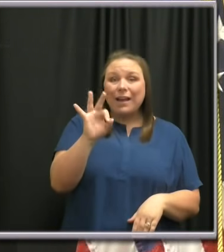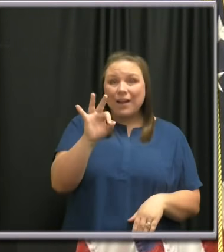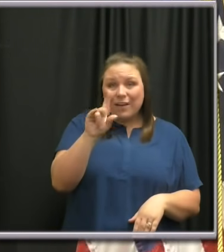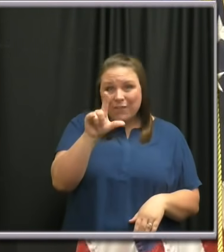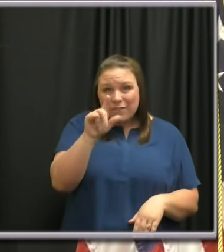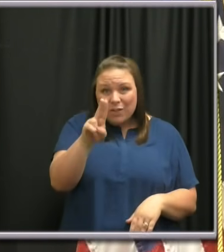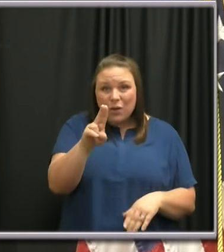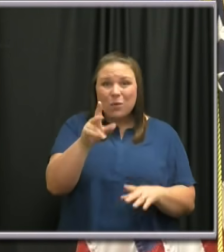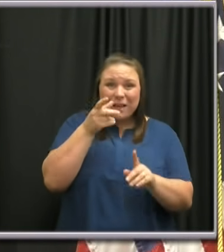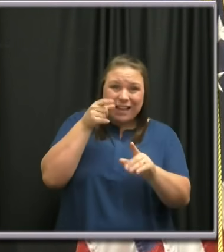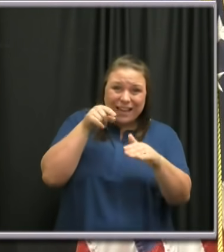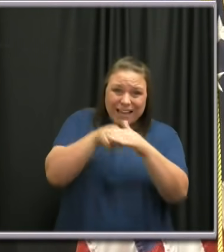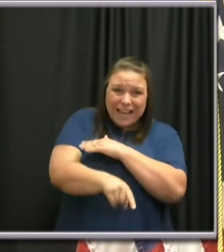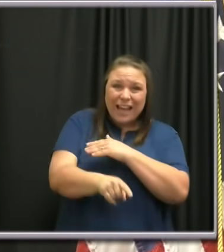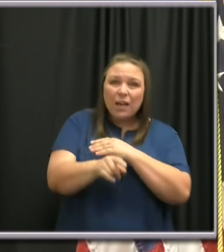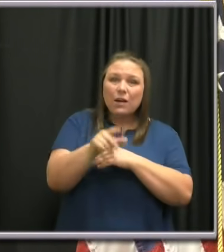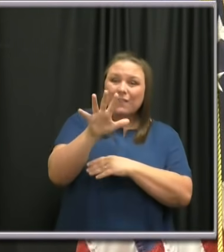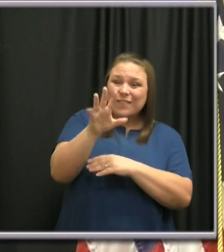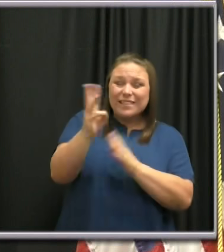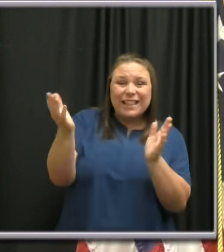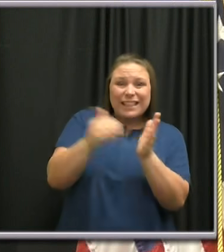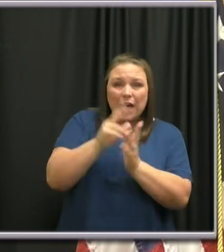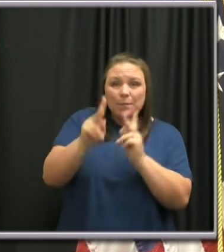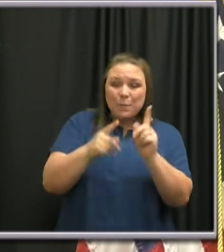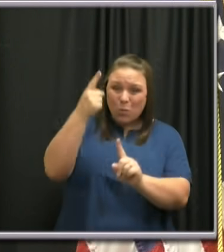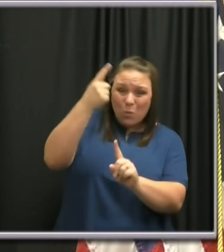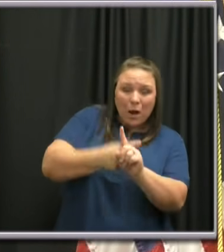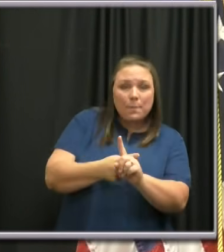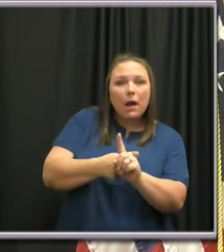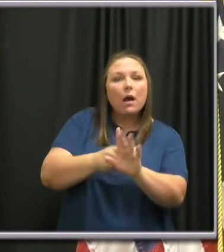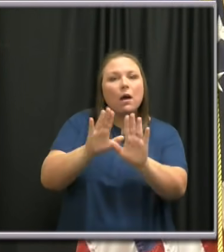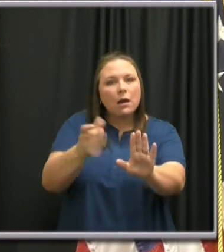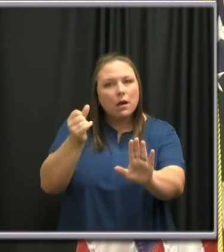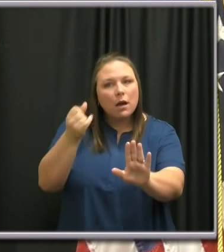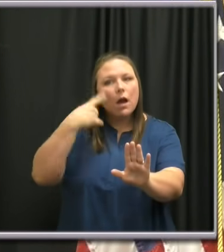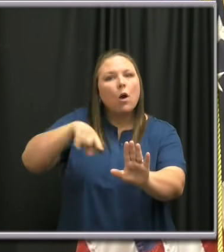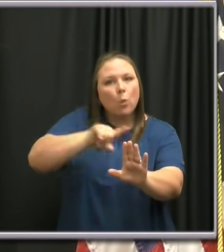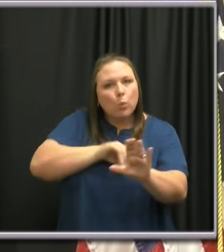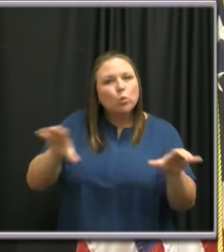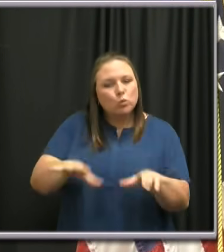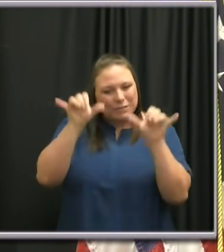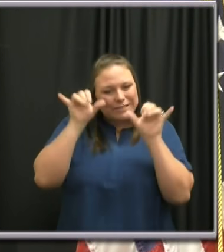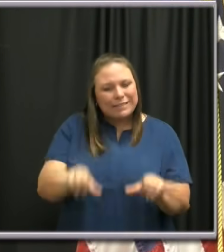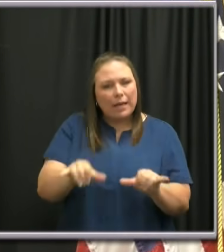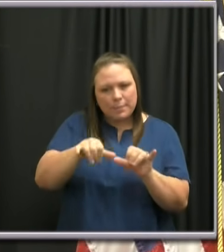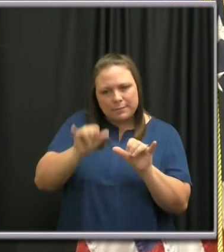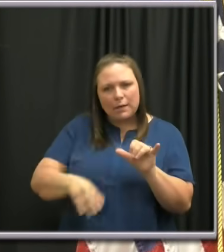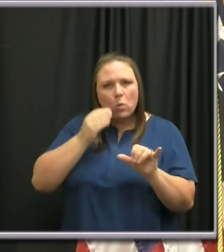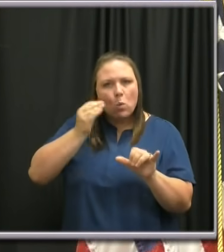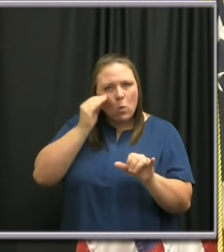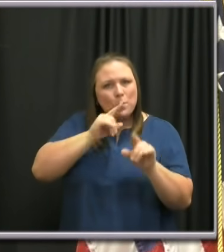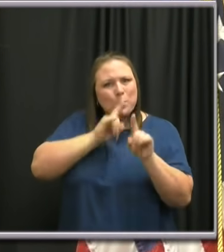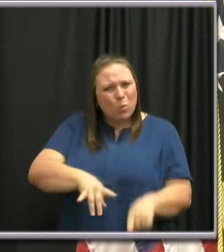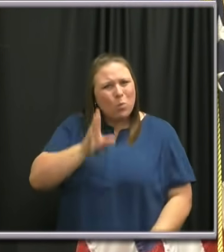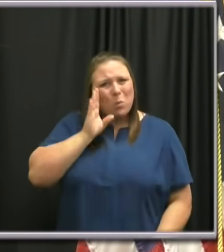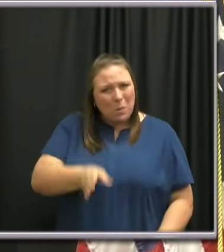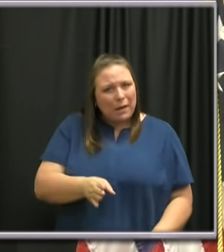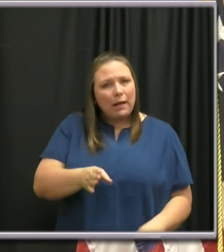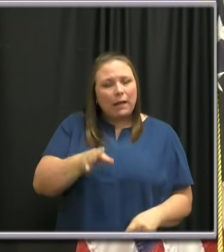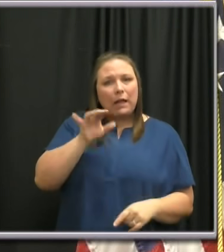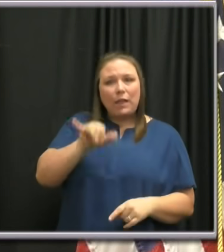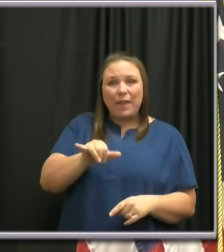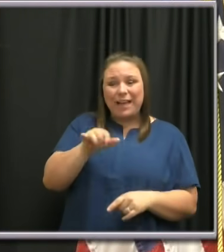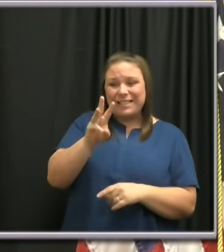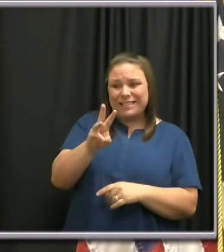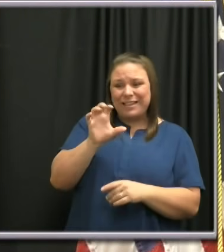people in the United States in 1 month, believe me, the country would be going through what we're going through now. That would be a rate